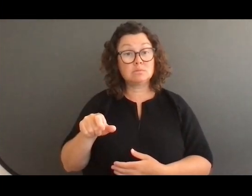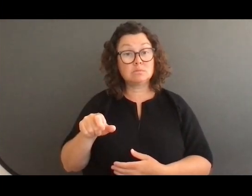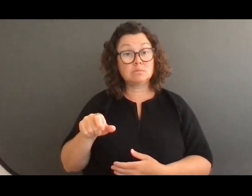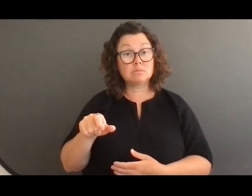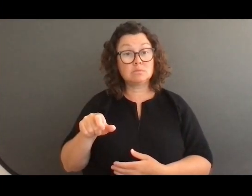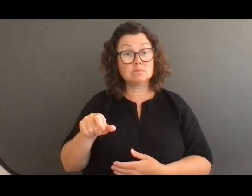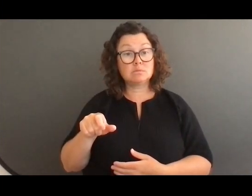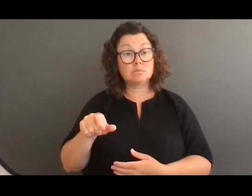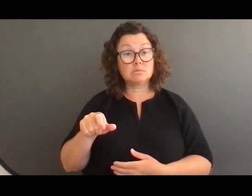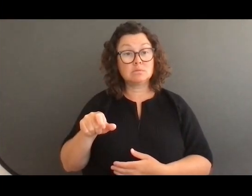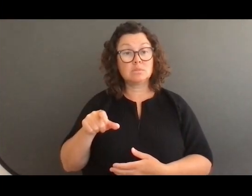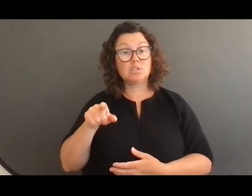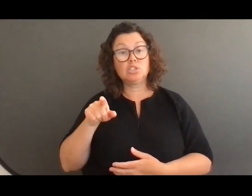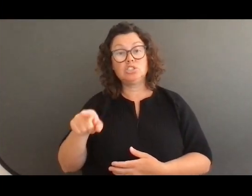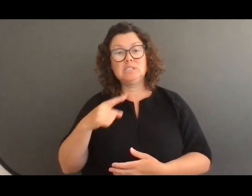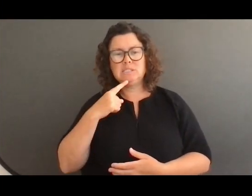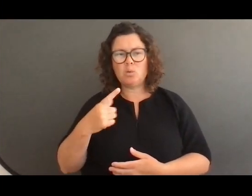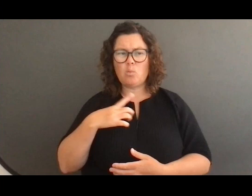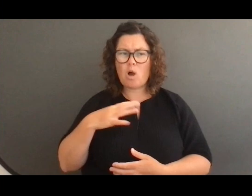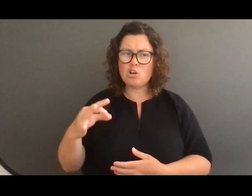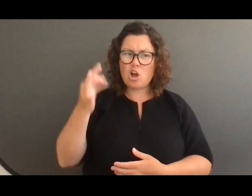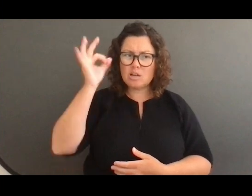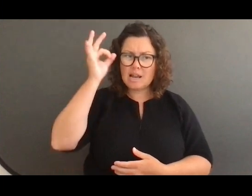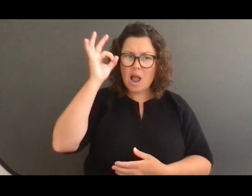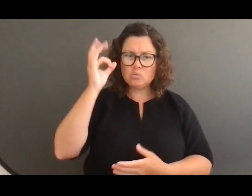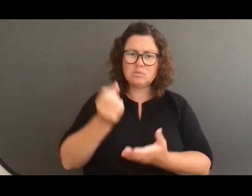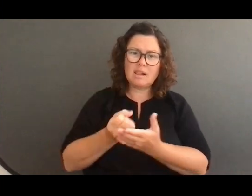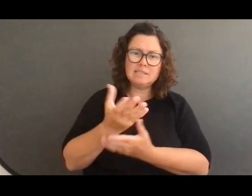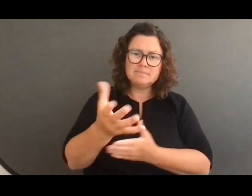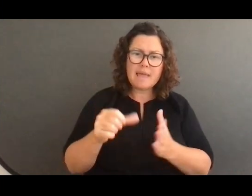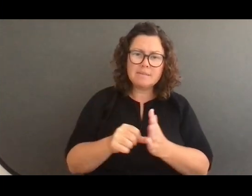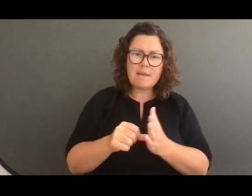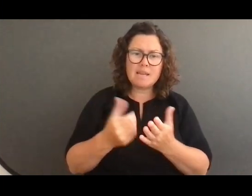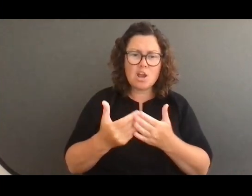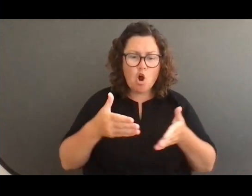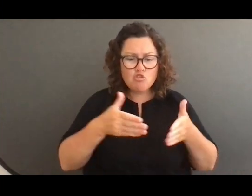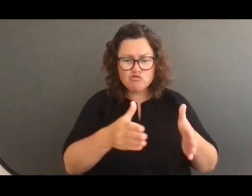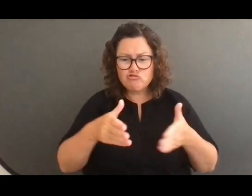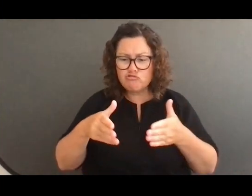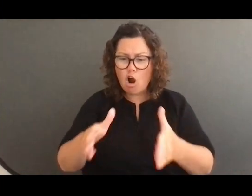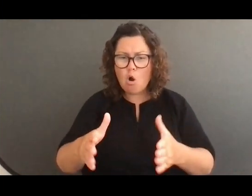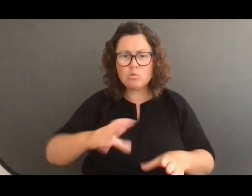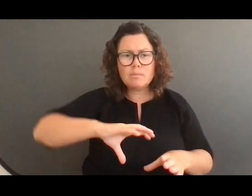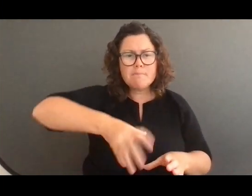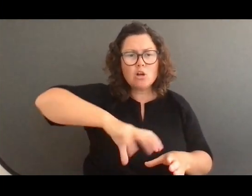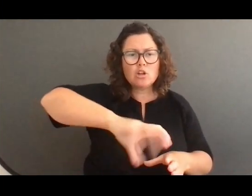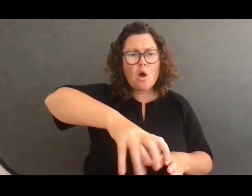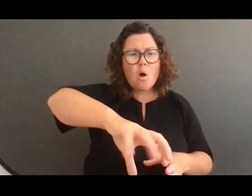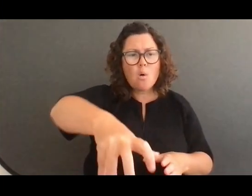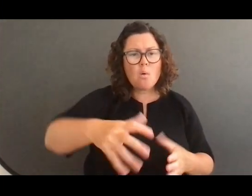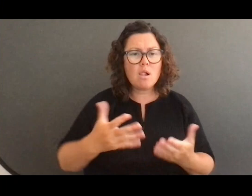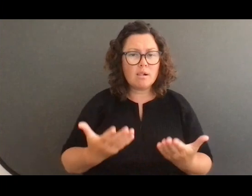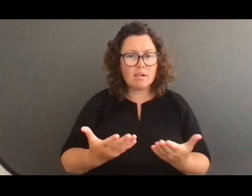conversations about why didn't the council spend the money on the roads or the potholes. And you can obviously see that that's mirroring from